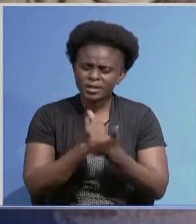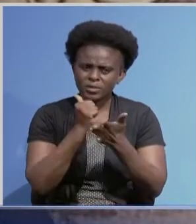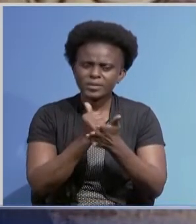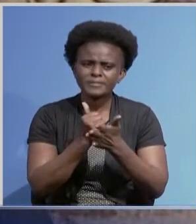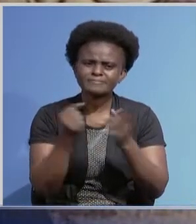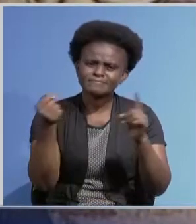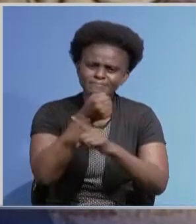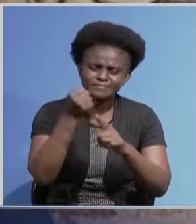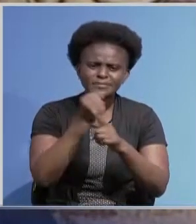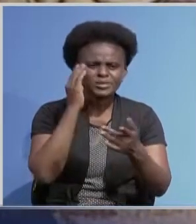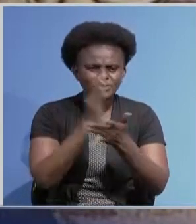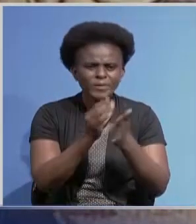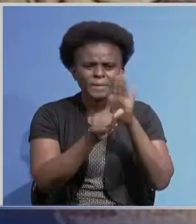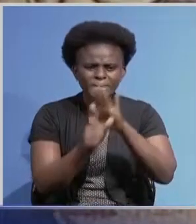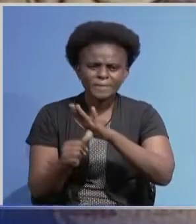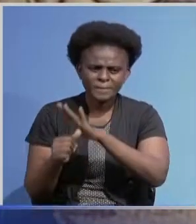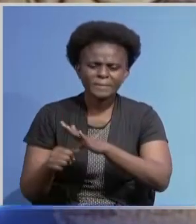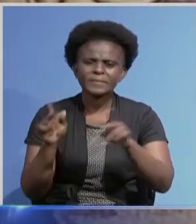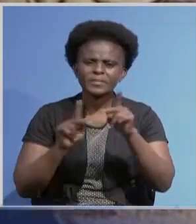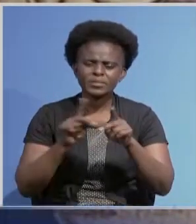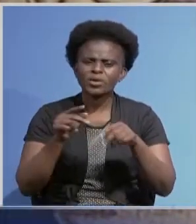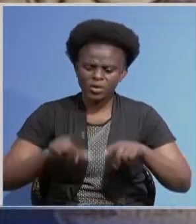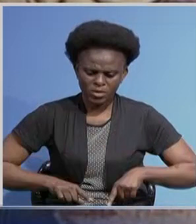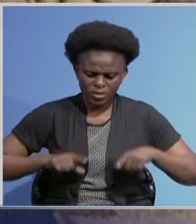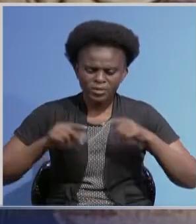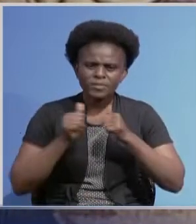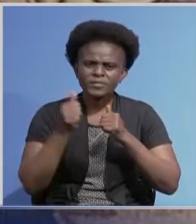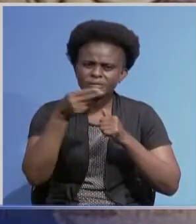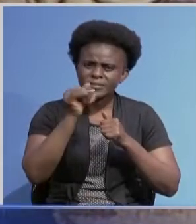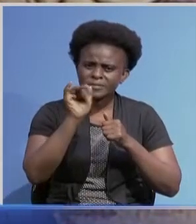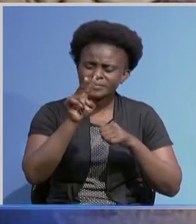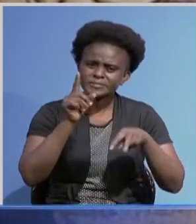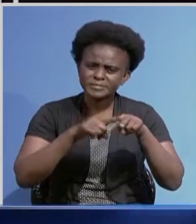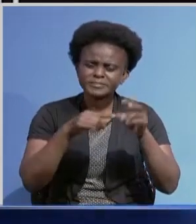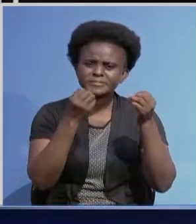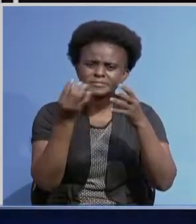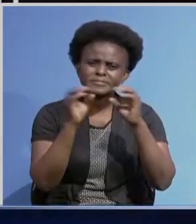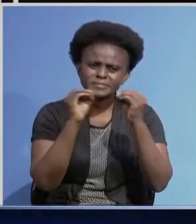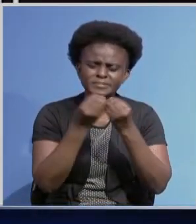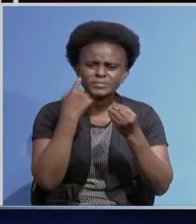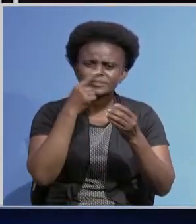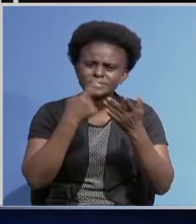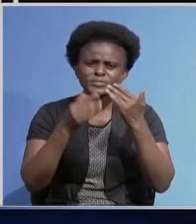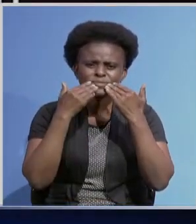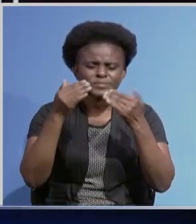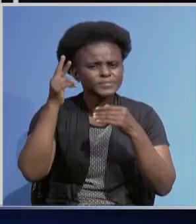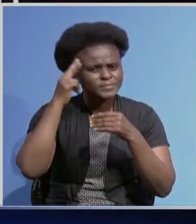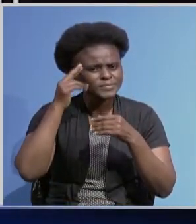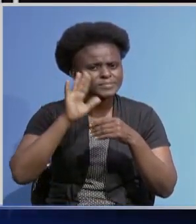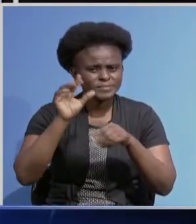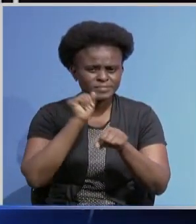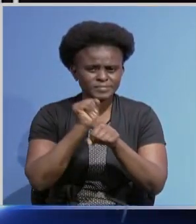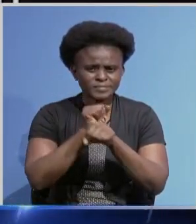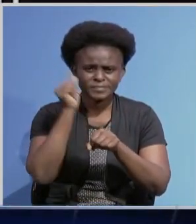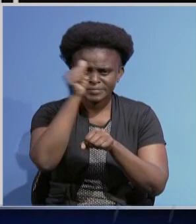against discrimination of people living with HIV/AIDS. For various organizations who highly appreciated the impact of his